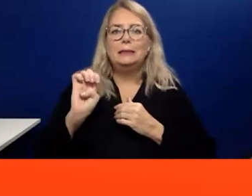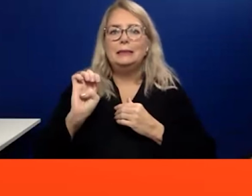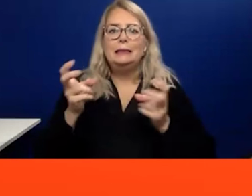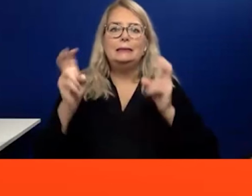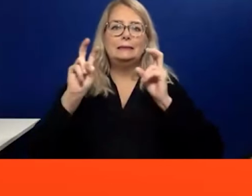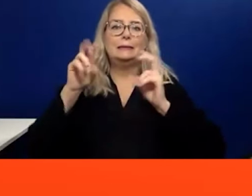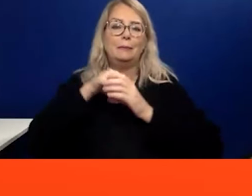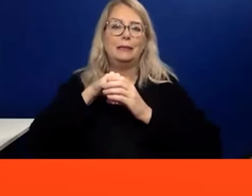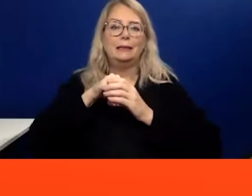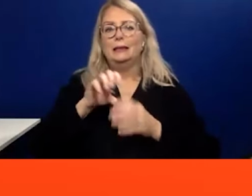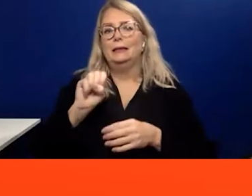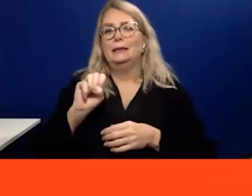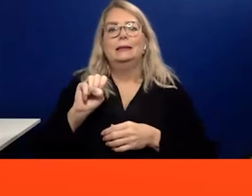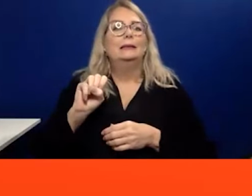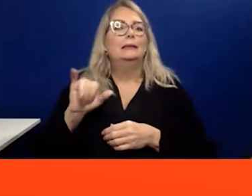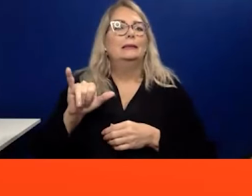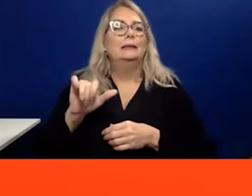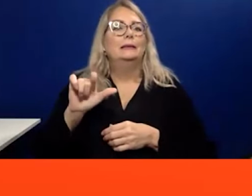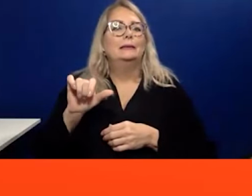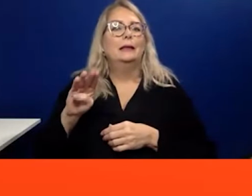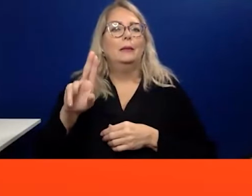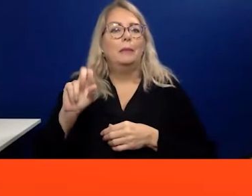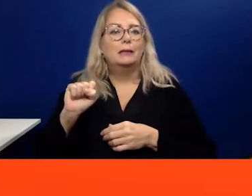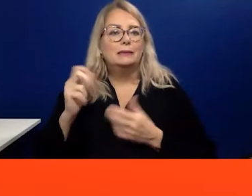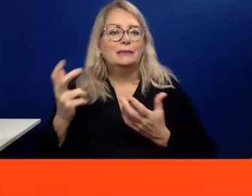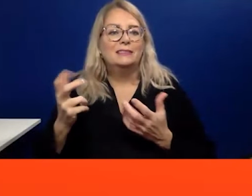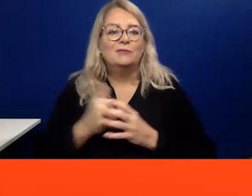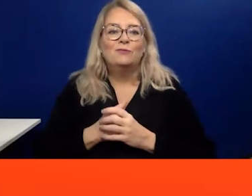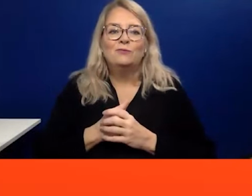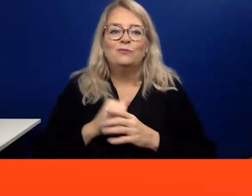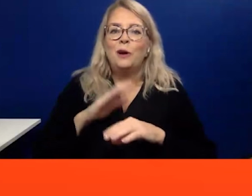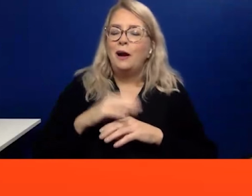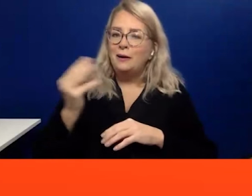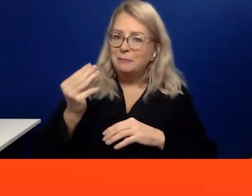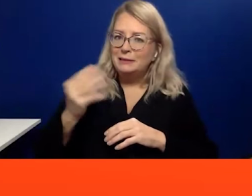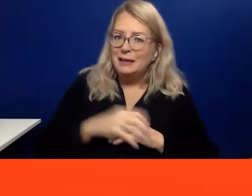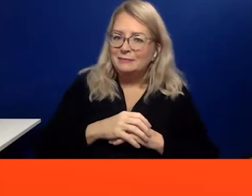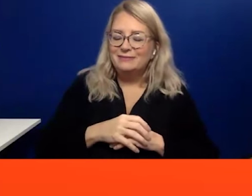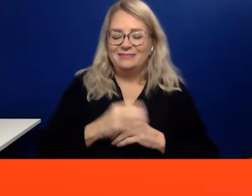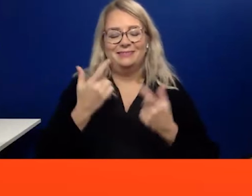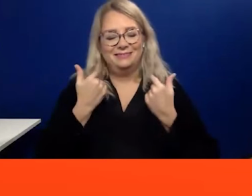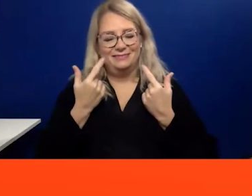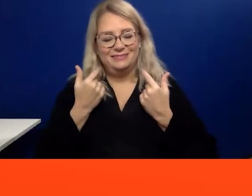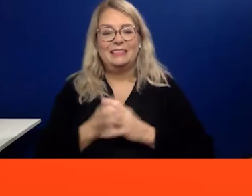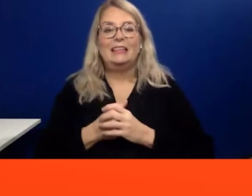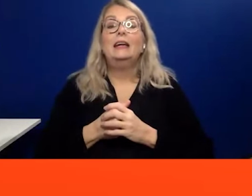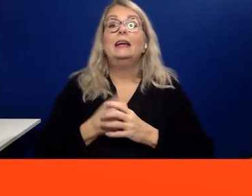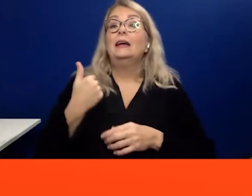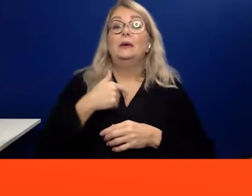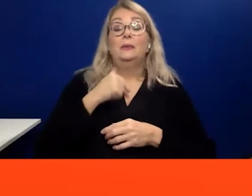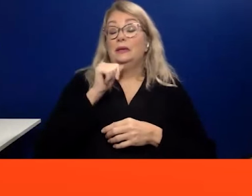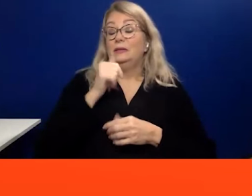syllabus by Monday? So, All right, so first of all, should probably say that we don't